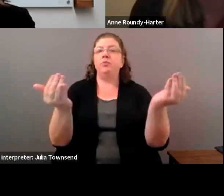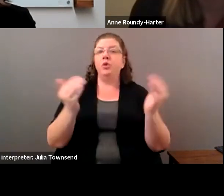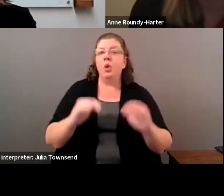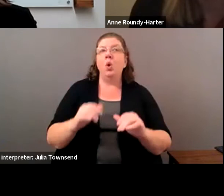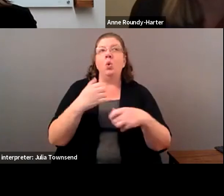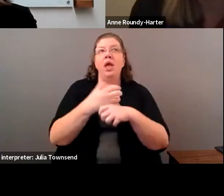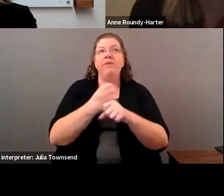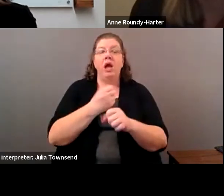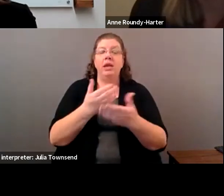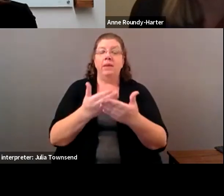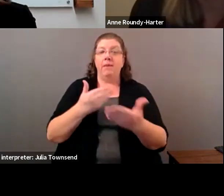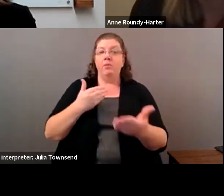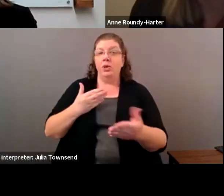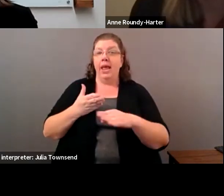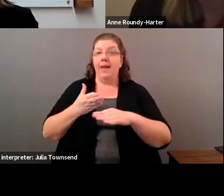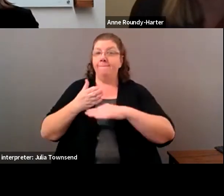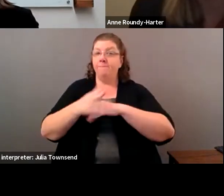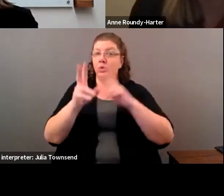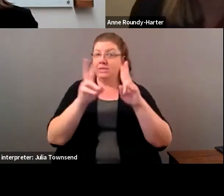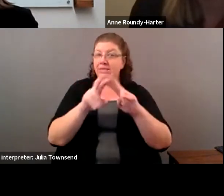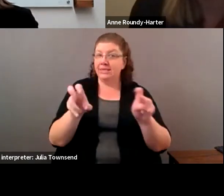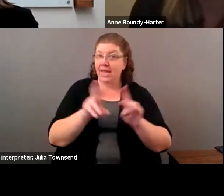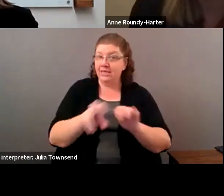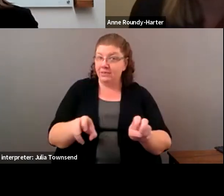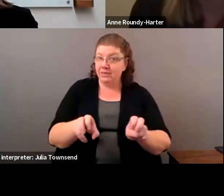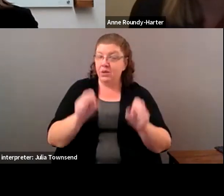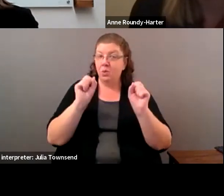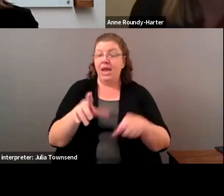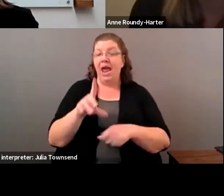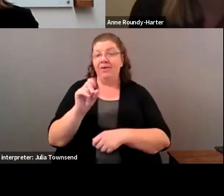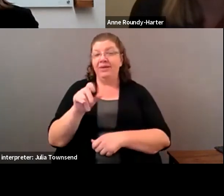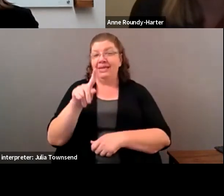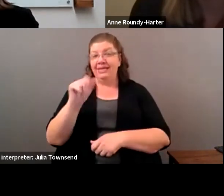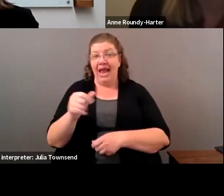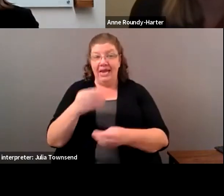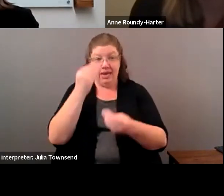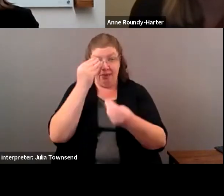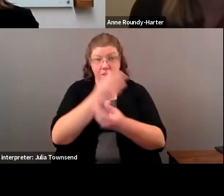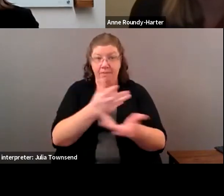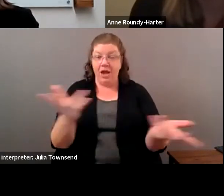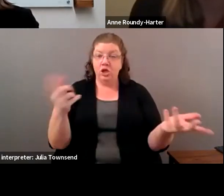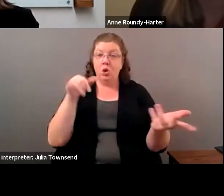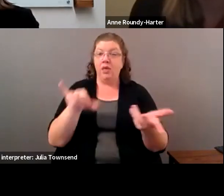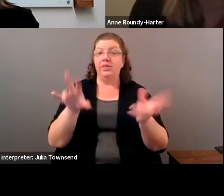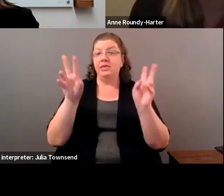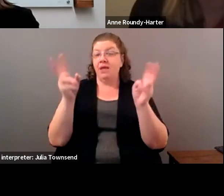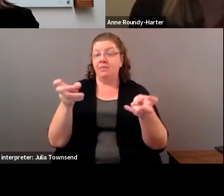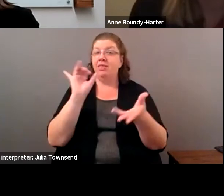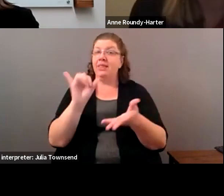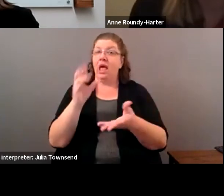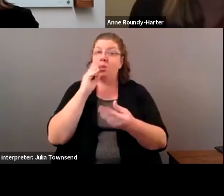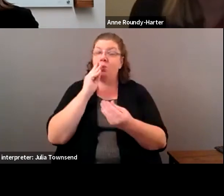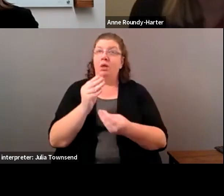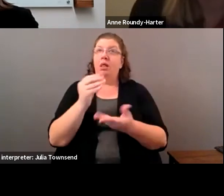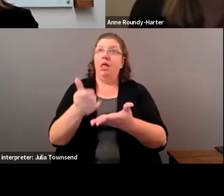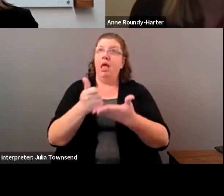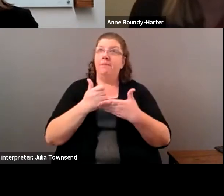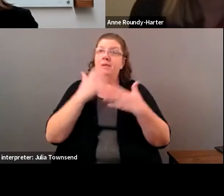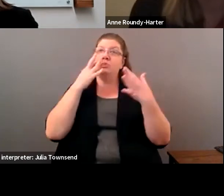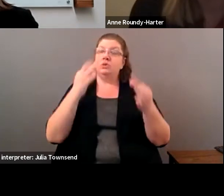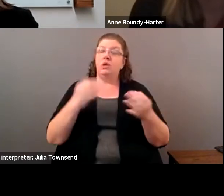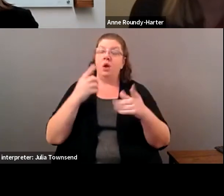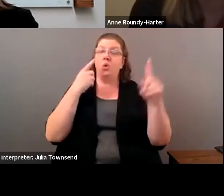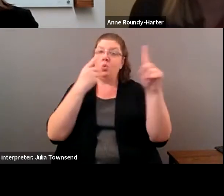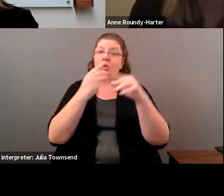and post assessments so that we can have data to bring back to you on this, and that will inform our goals